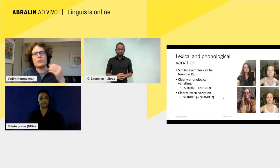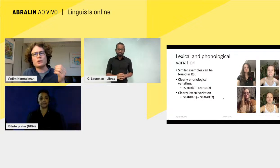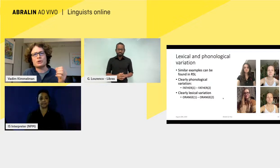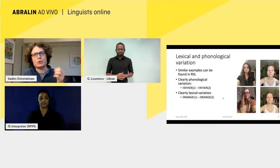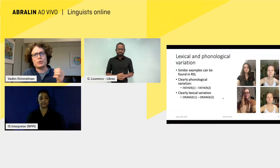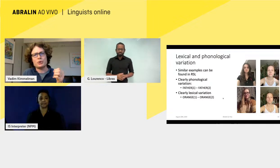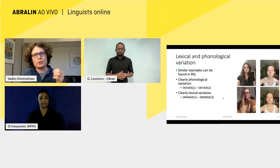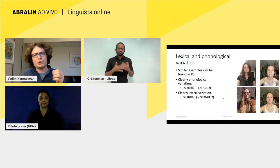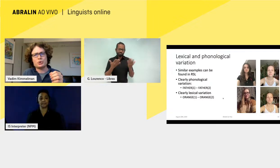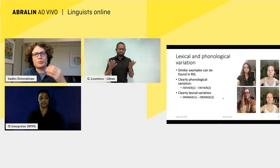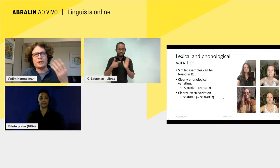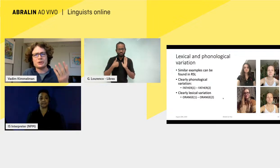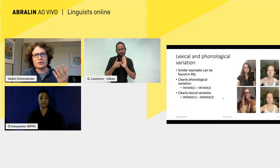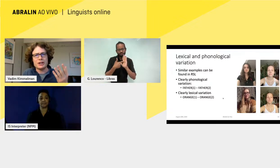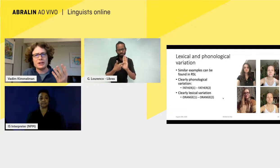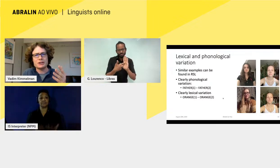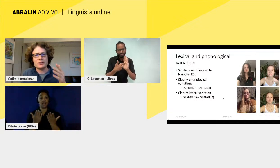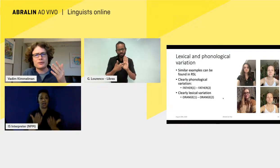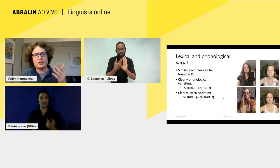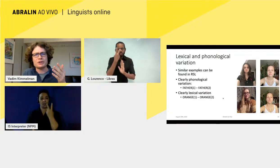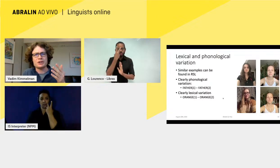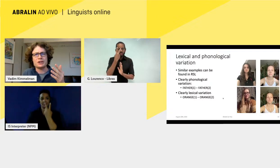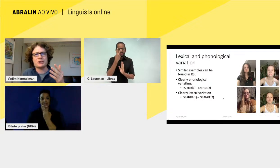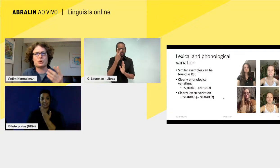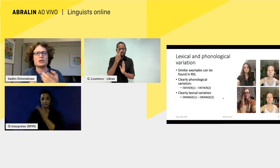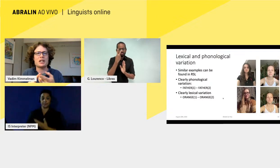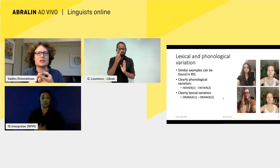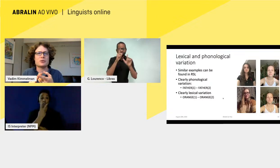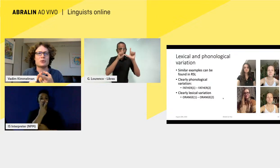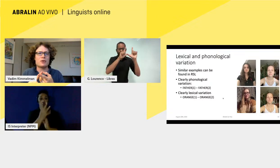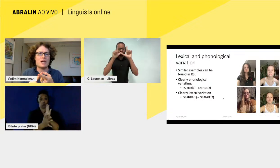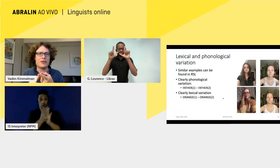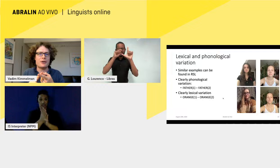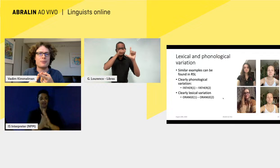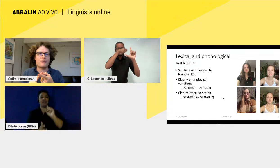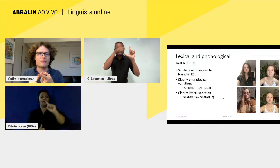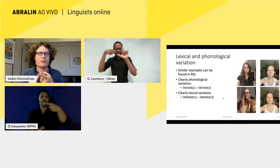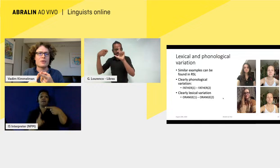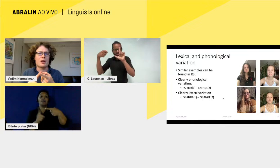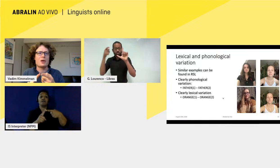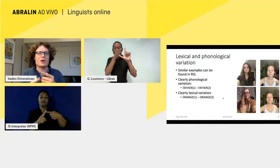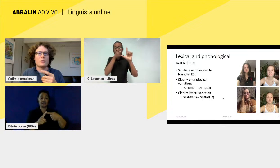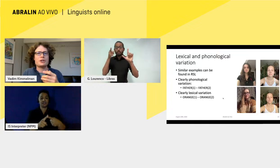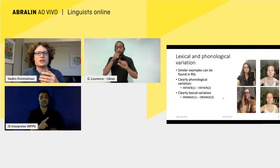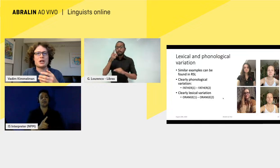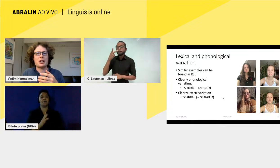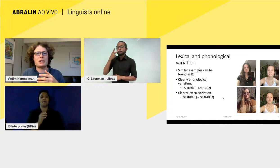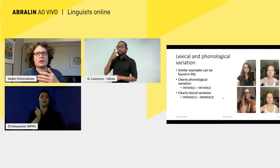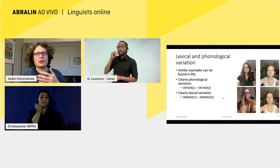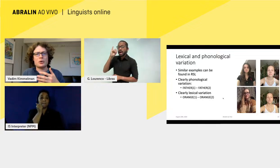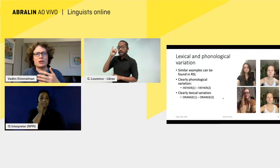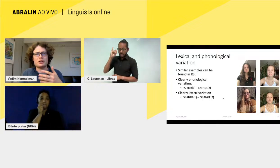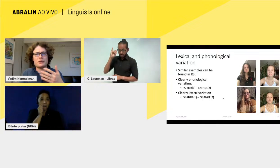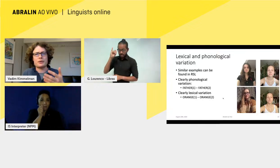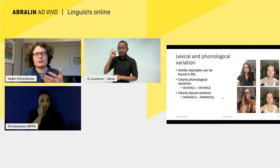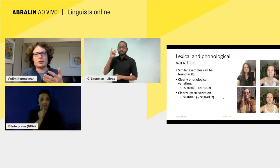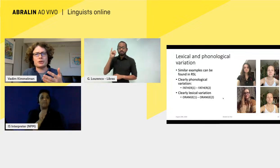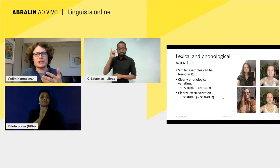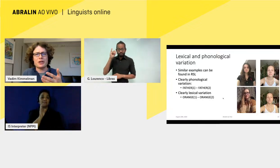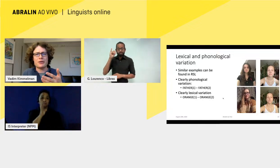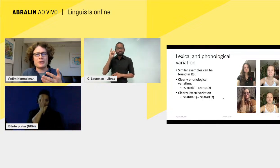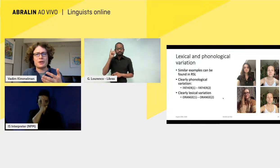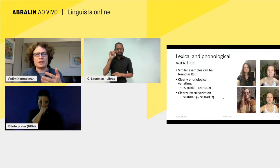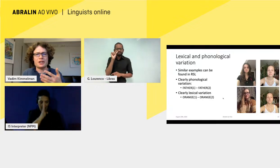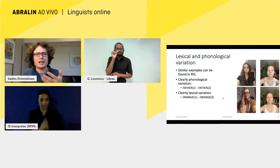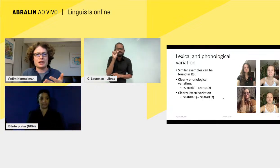So now I will show you two pairs of signs. The first is two signs for father, which are only different